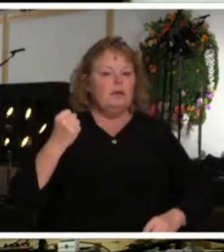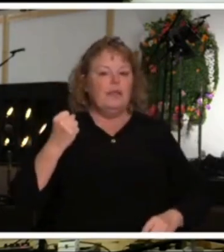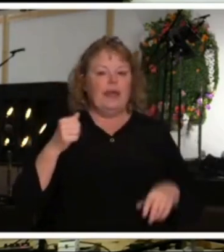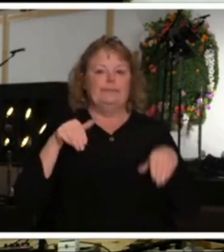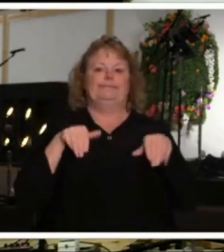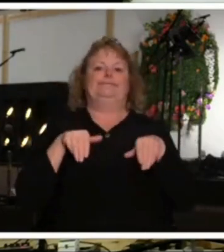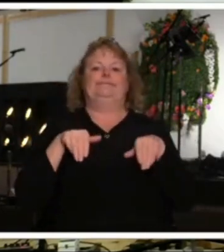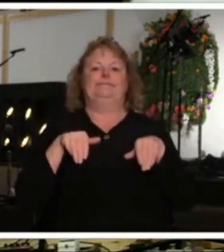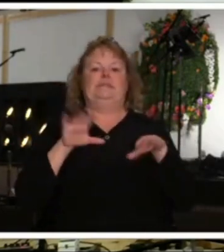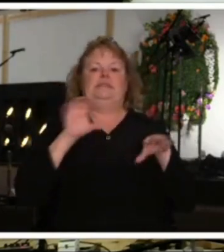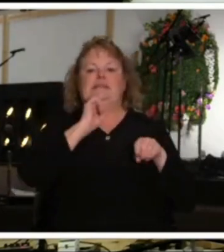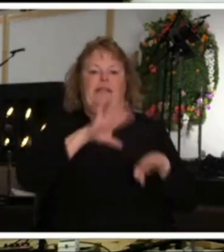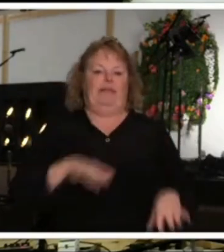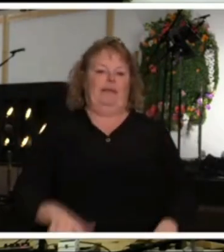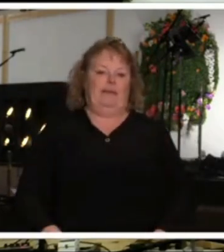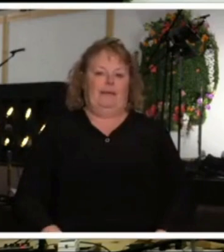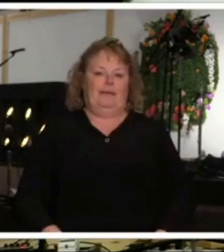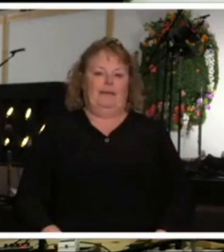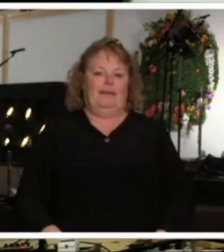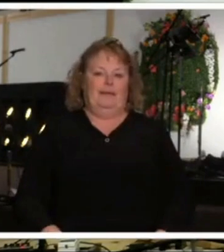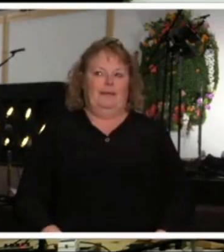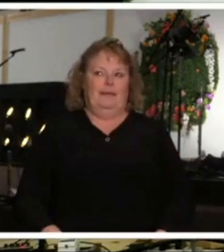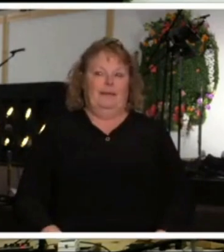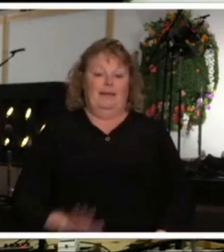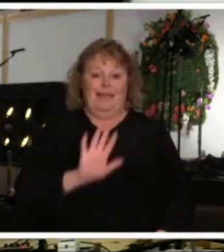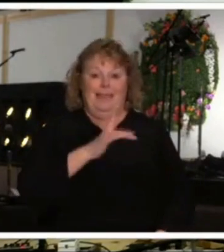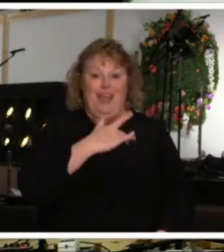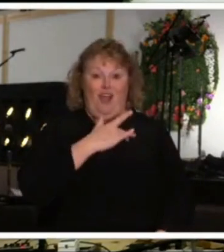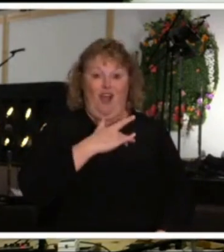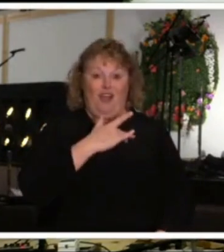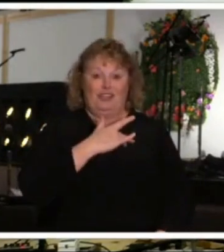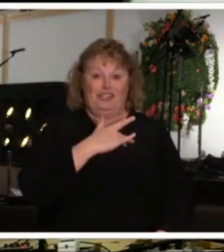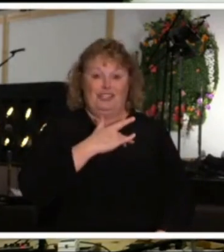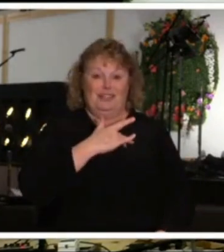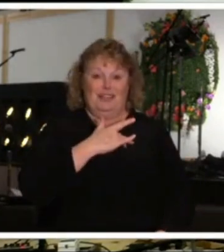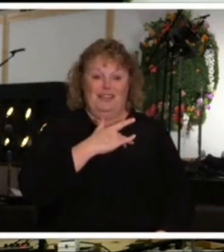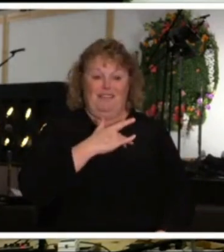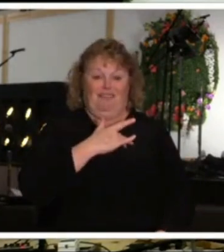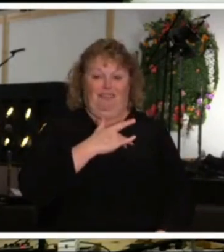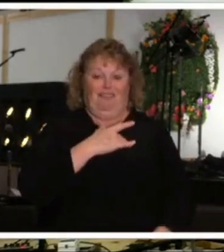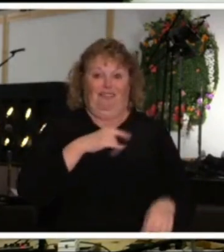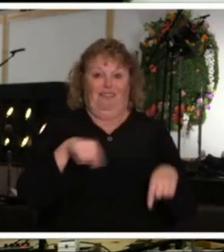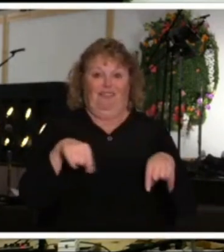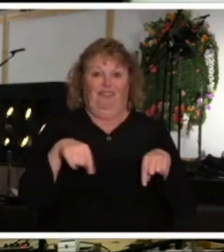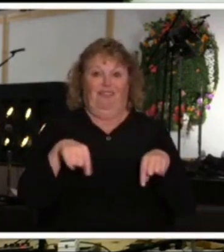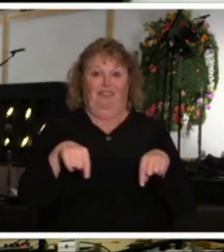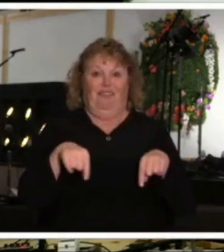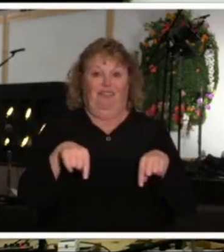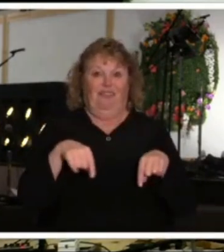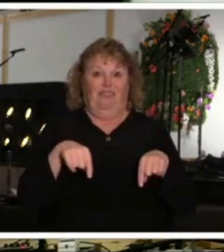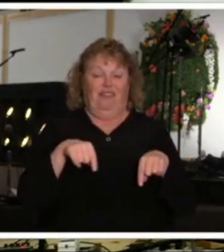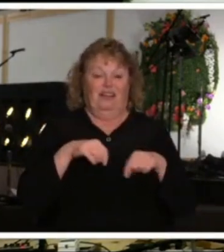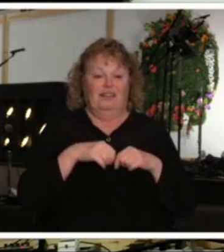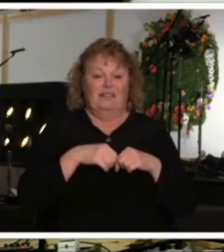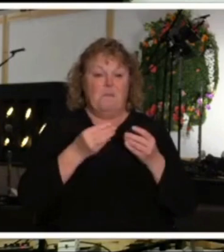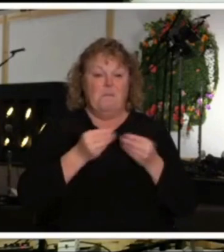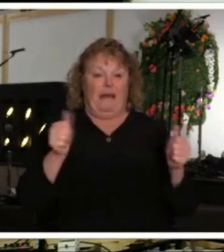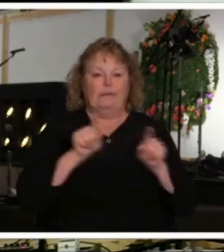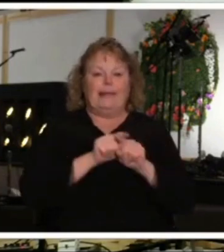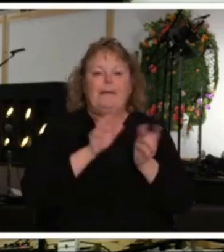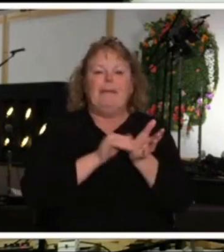Because I think that in their heart, man, they was melting like butter. Scared. I ain't fighting this dude.